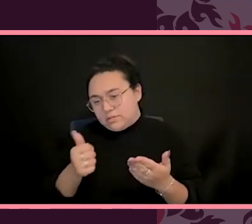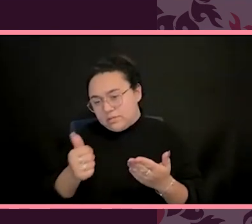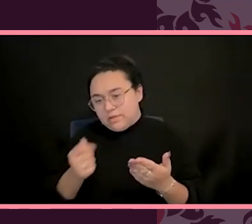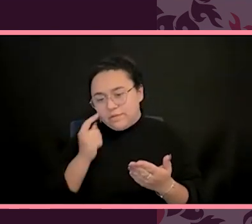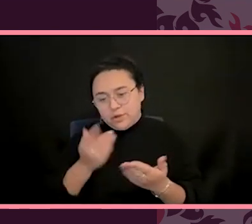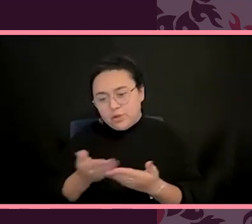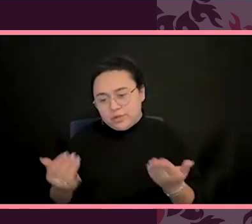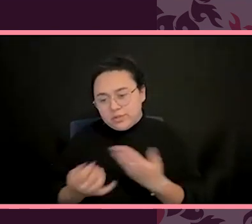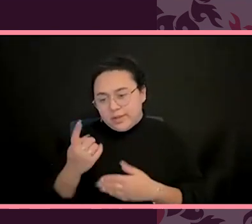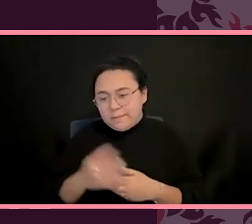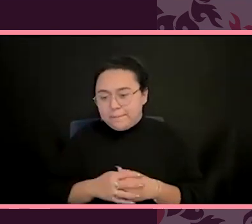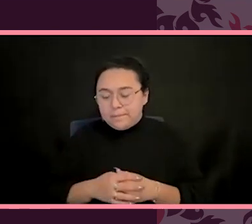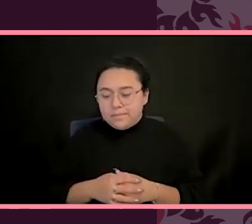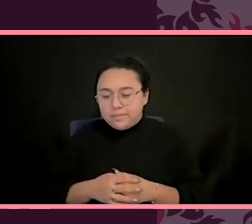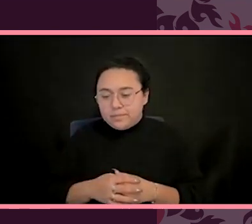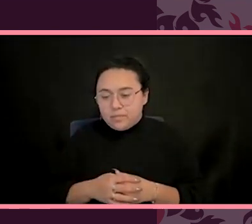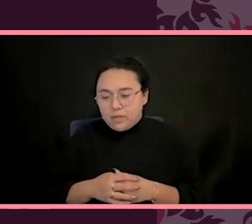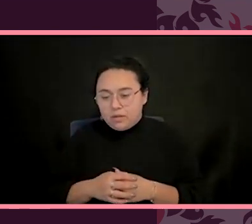today?